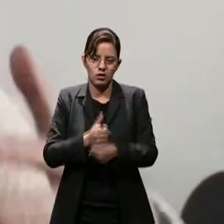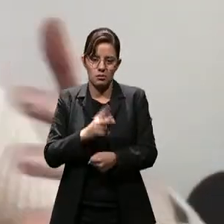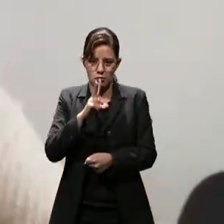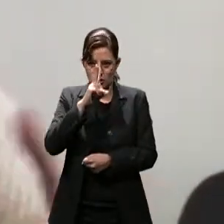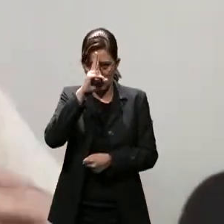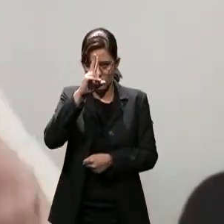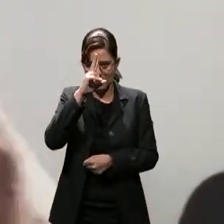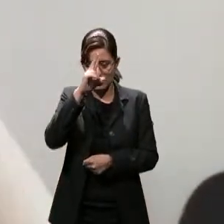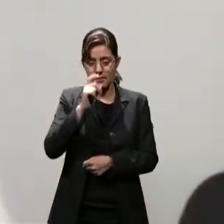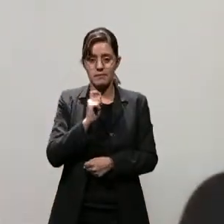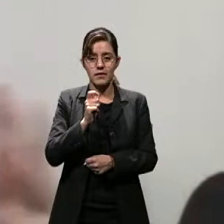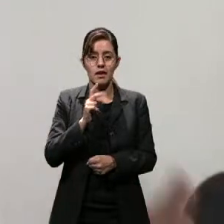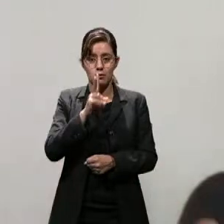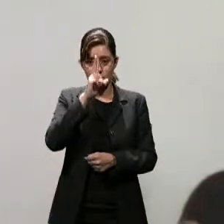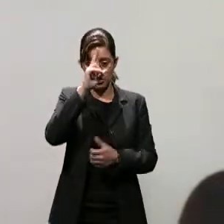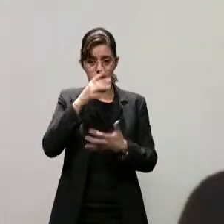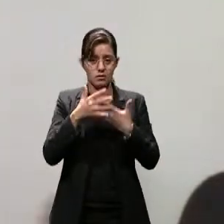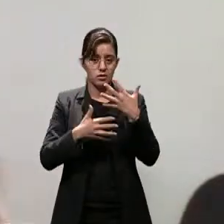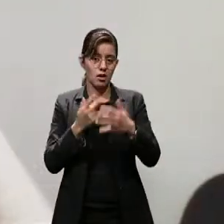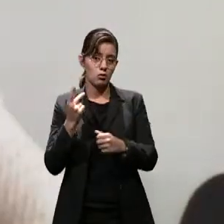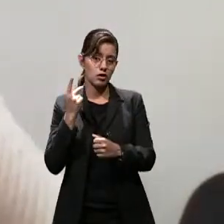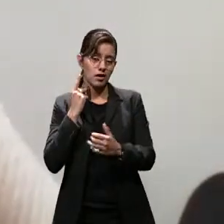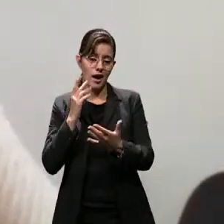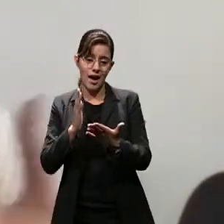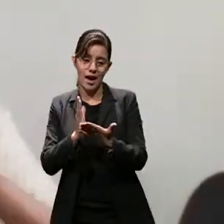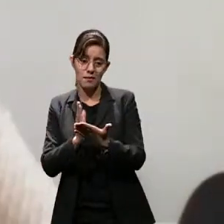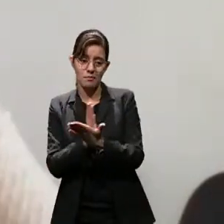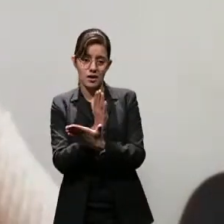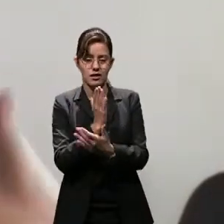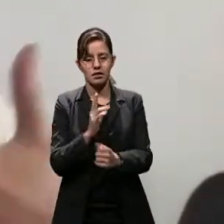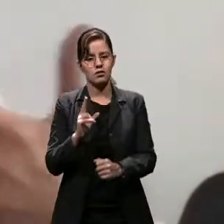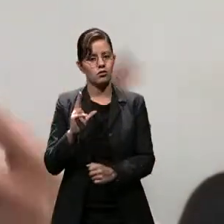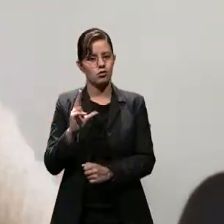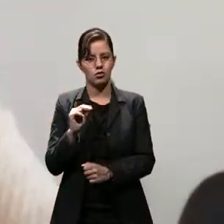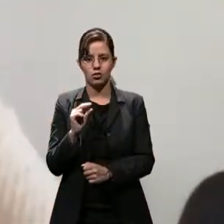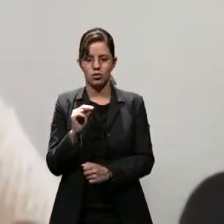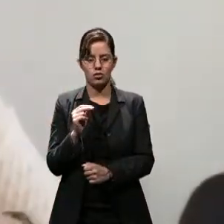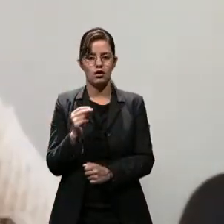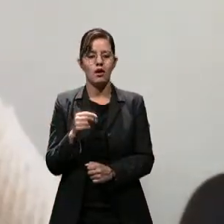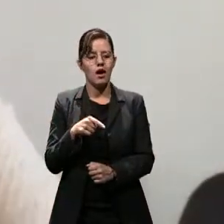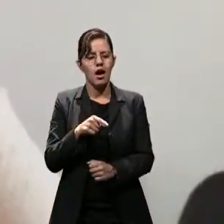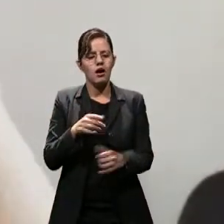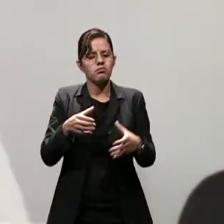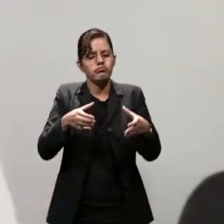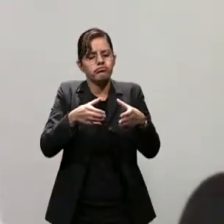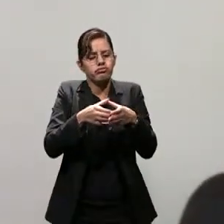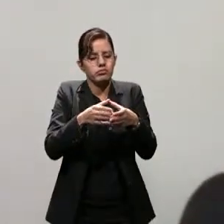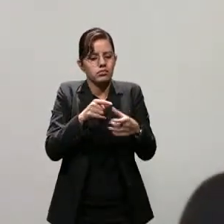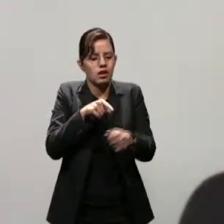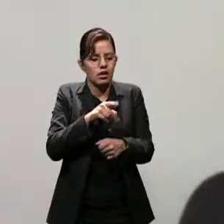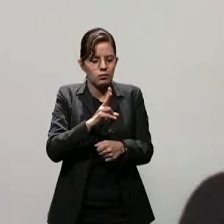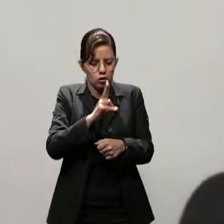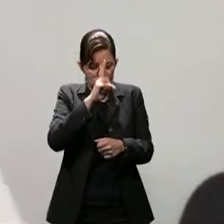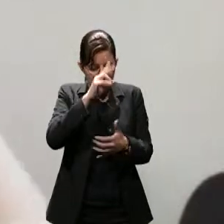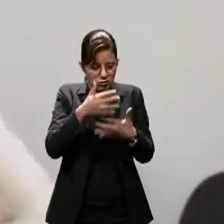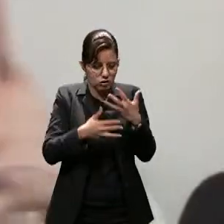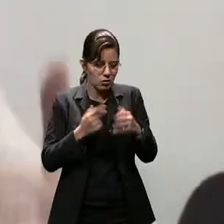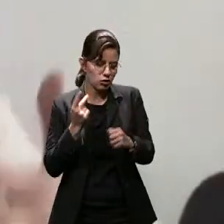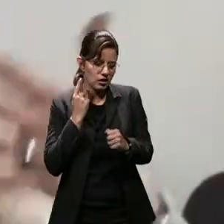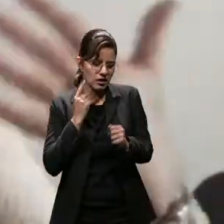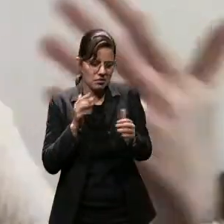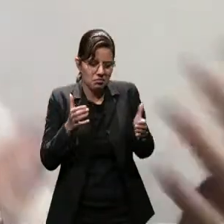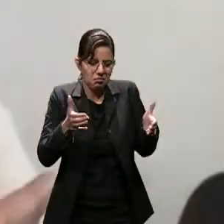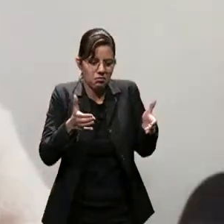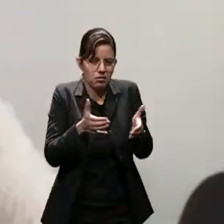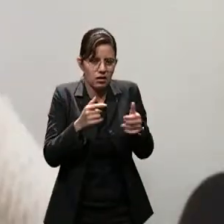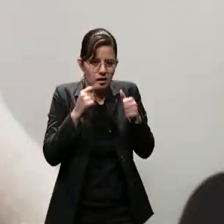our political life. I mean, political violence cannot be separated. We cannot understand it as if